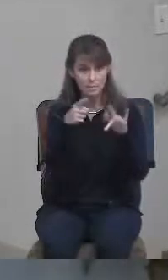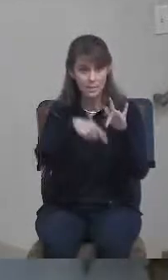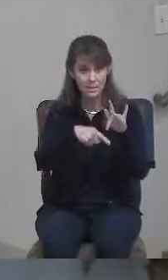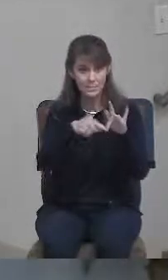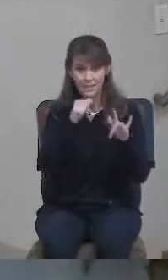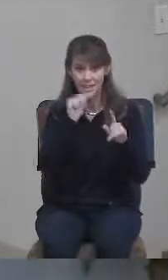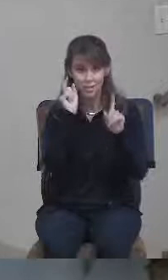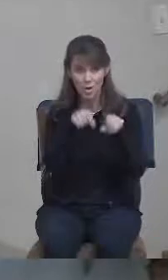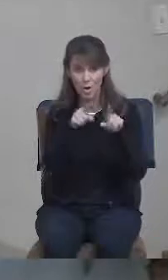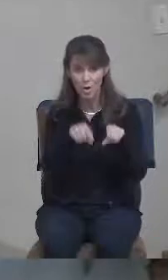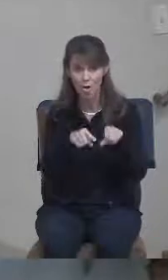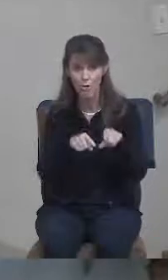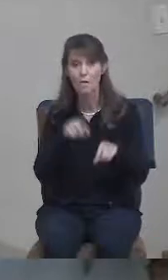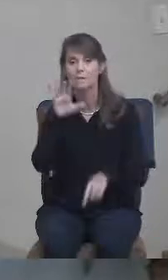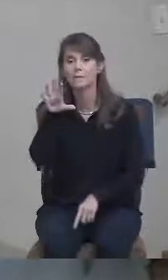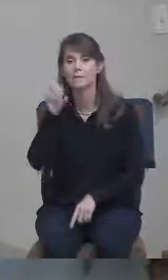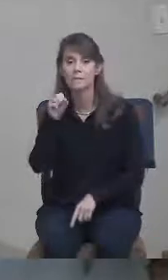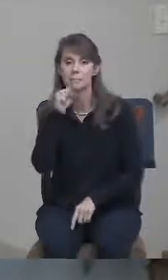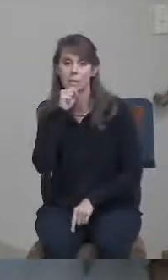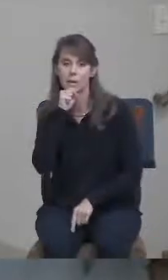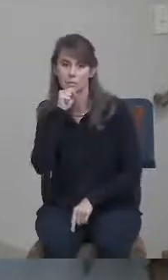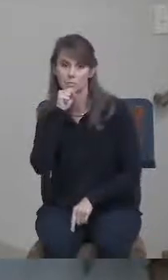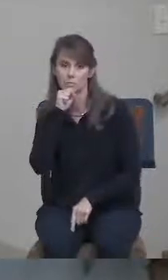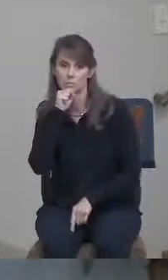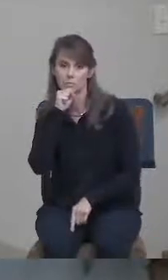of coffee.